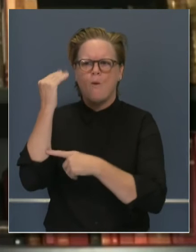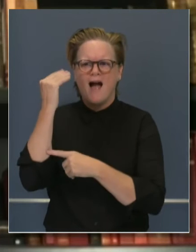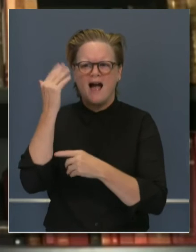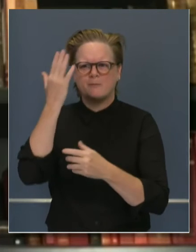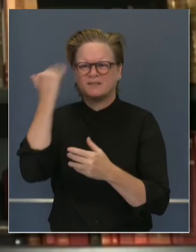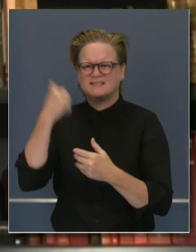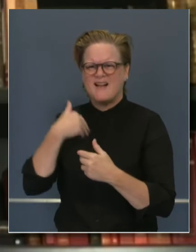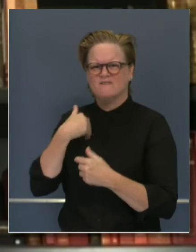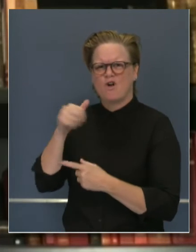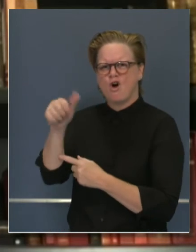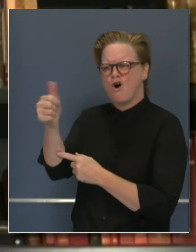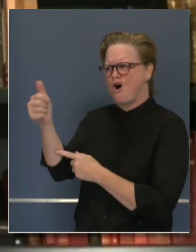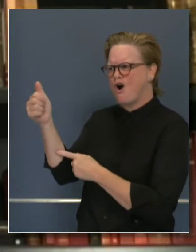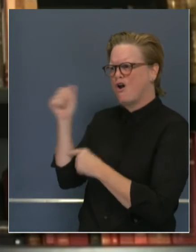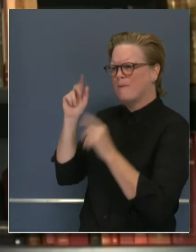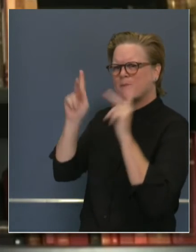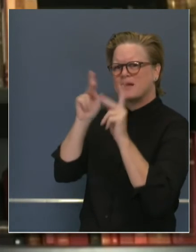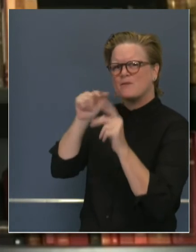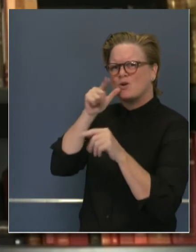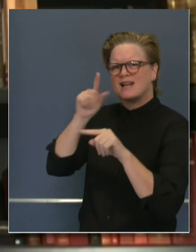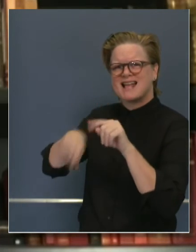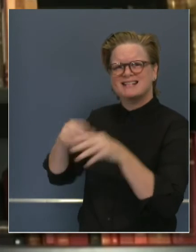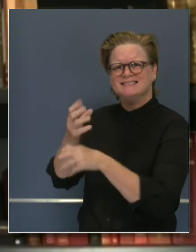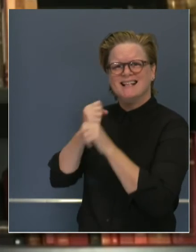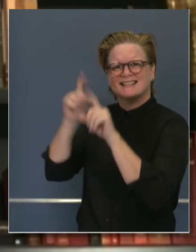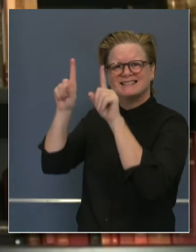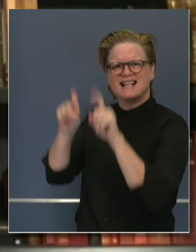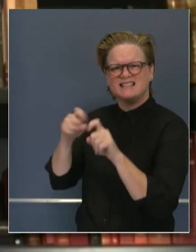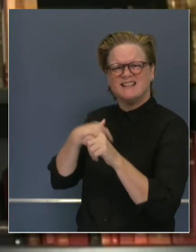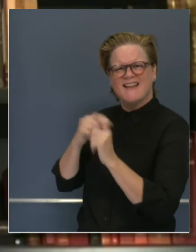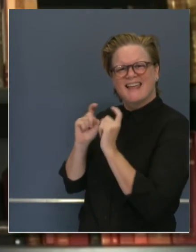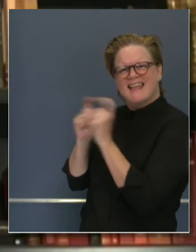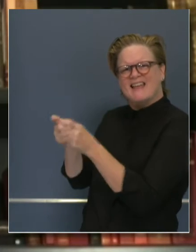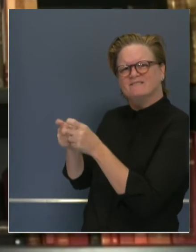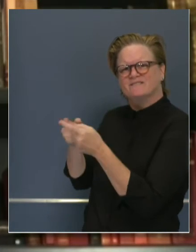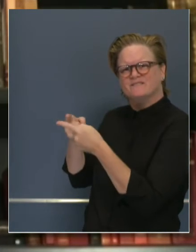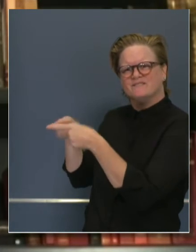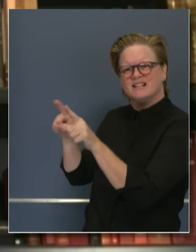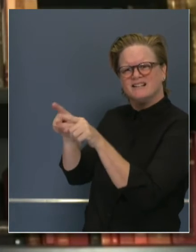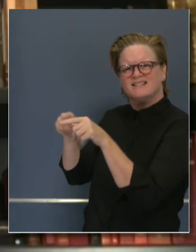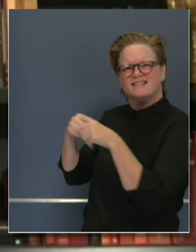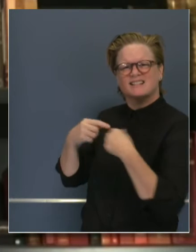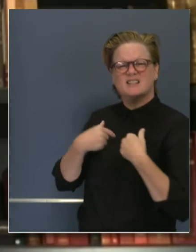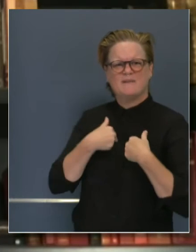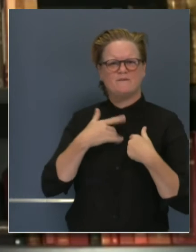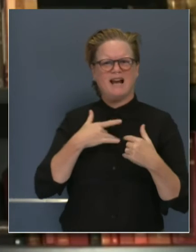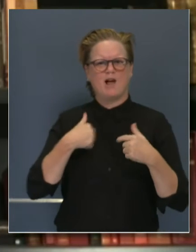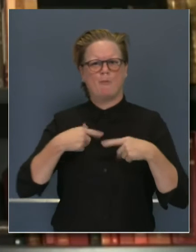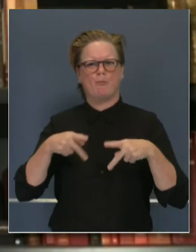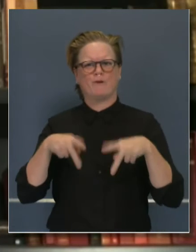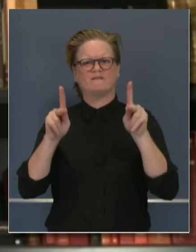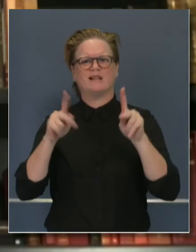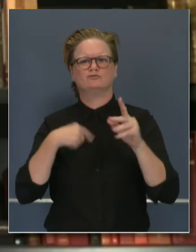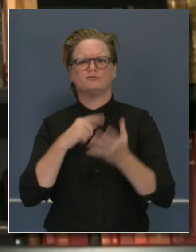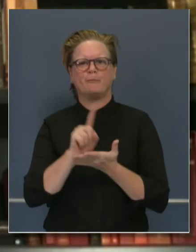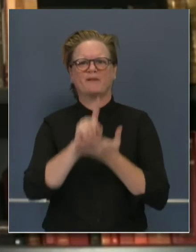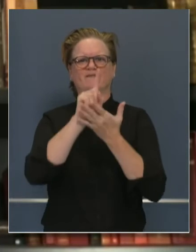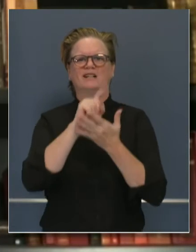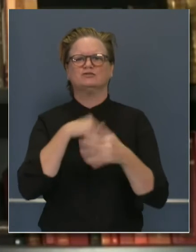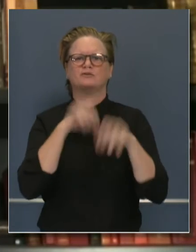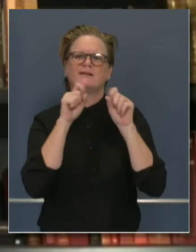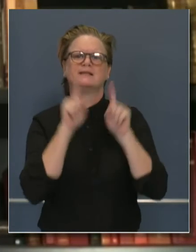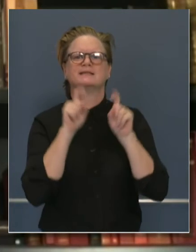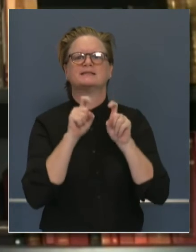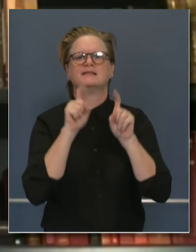not afforded that privilege. I wasn't going to extend it. And now with the availability of much more testing,